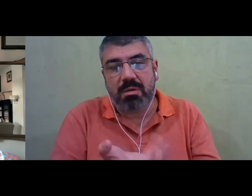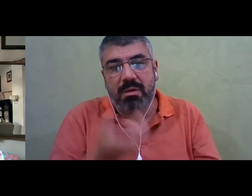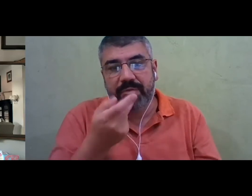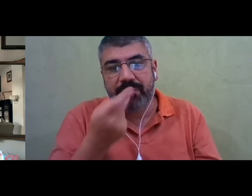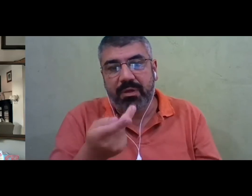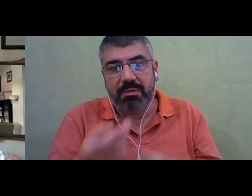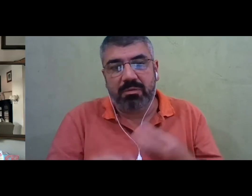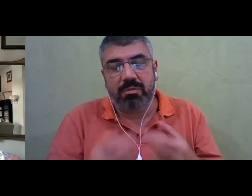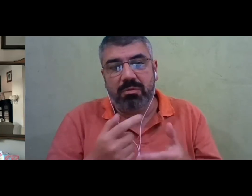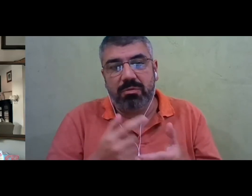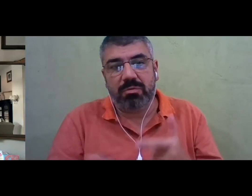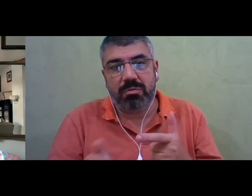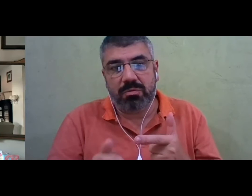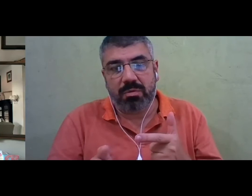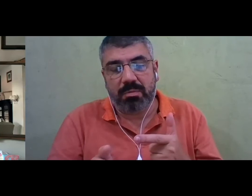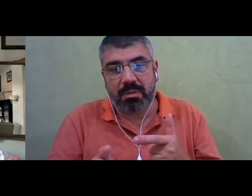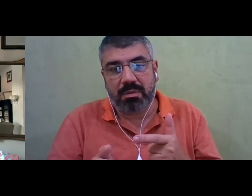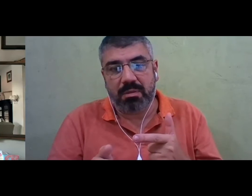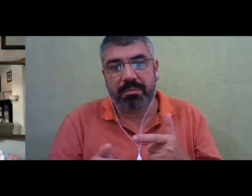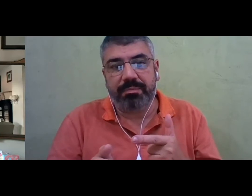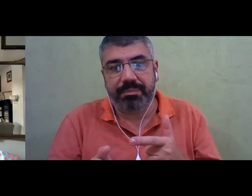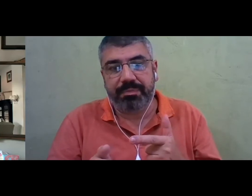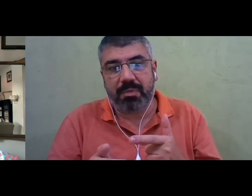origin of that, right?